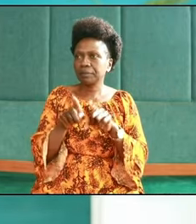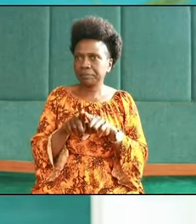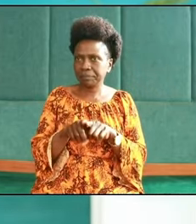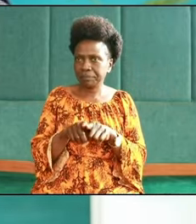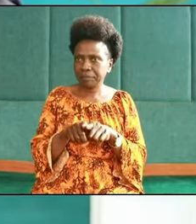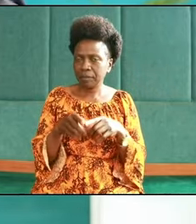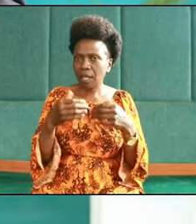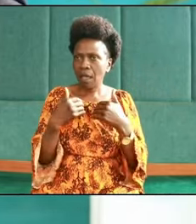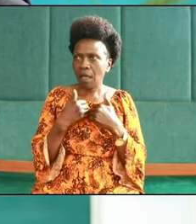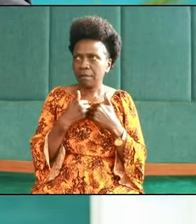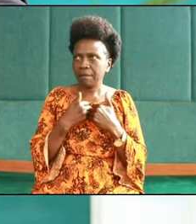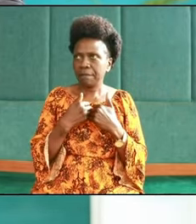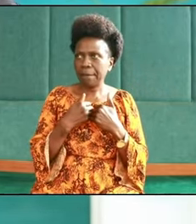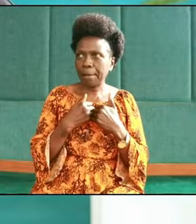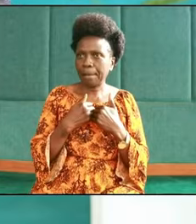having